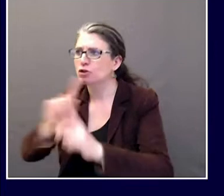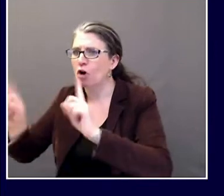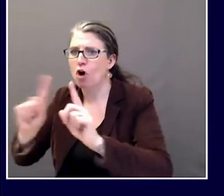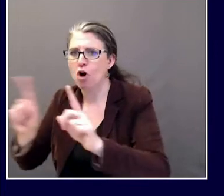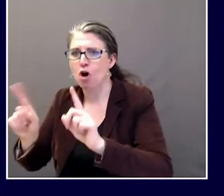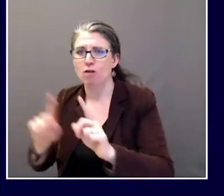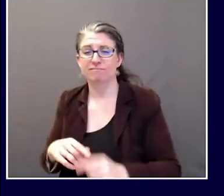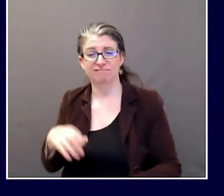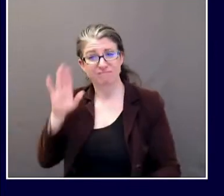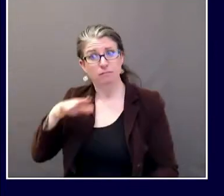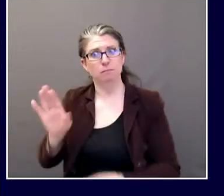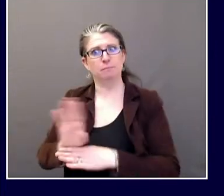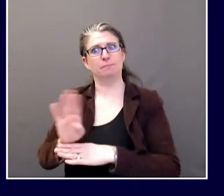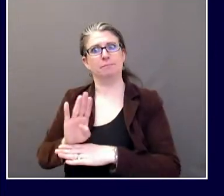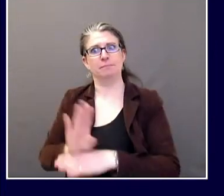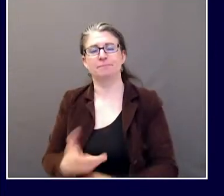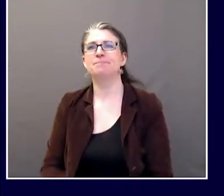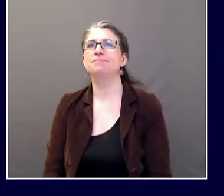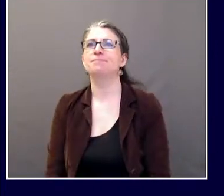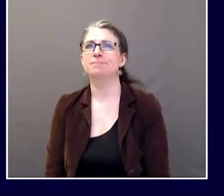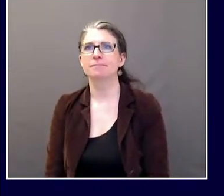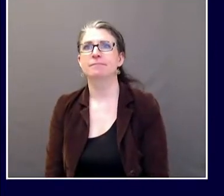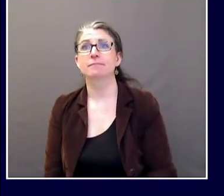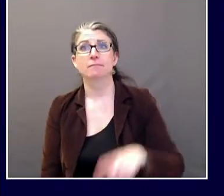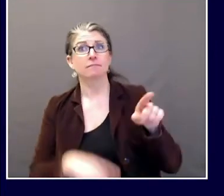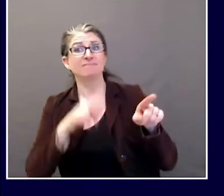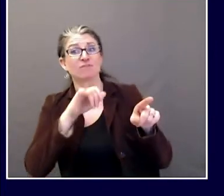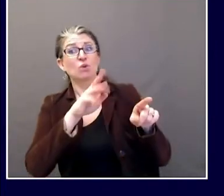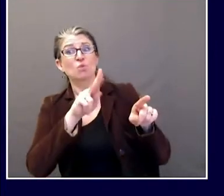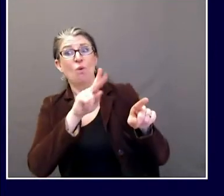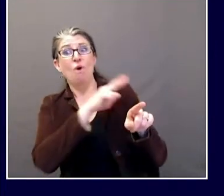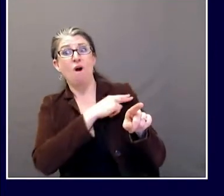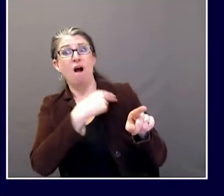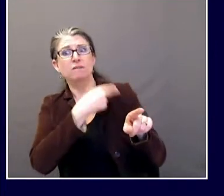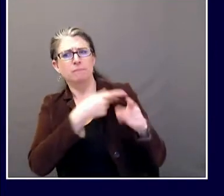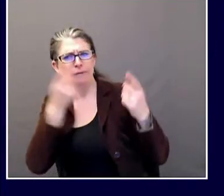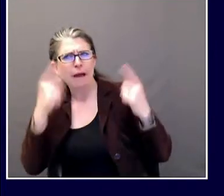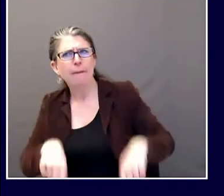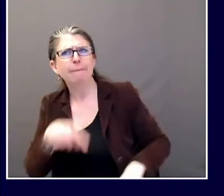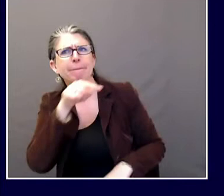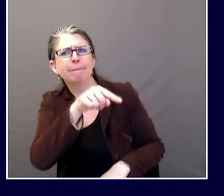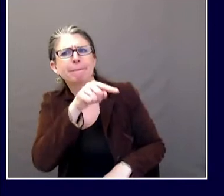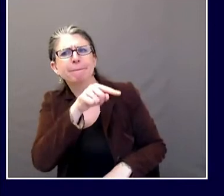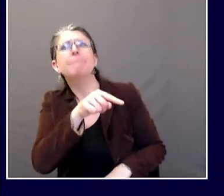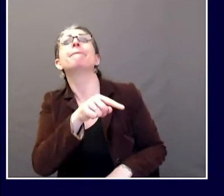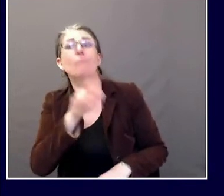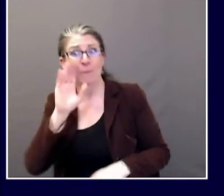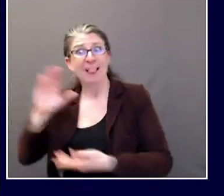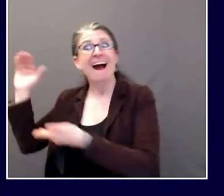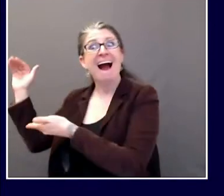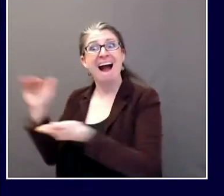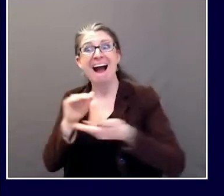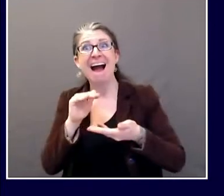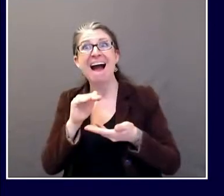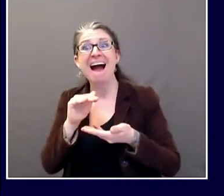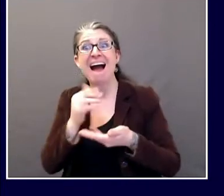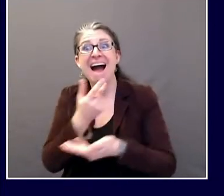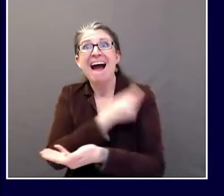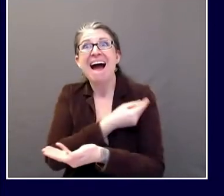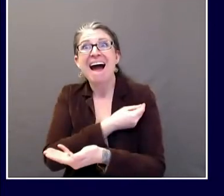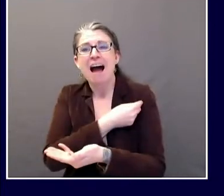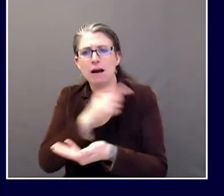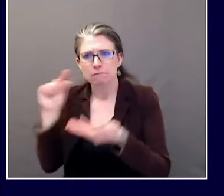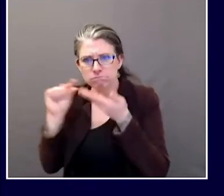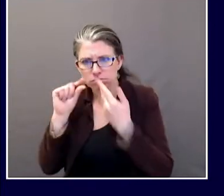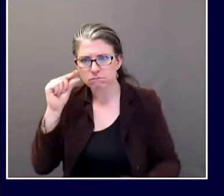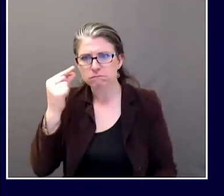appointments? Sure. We have to balance where a vaccine can be used, where it's needed, and what's on hand. Given that